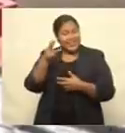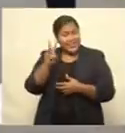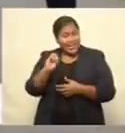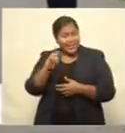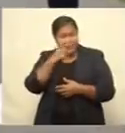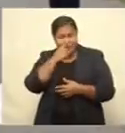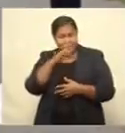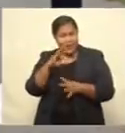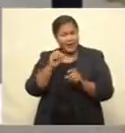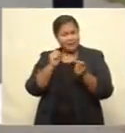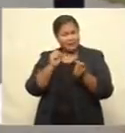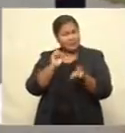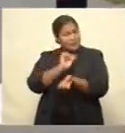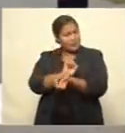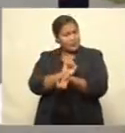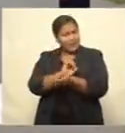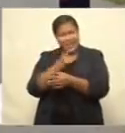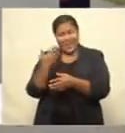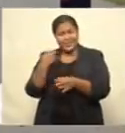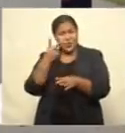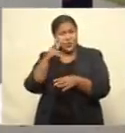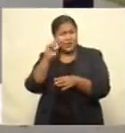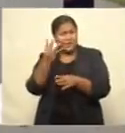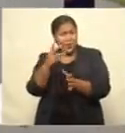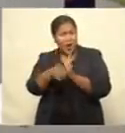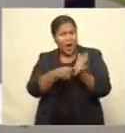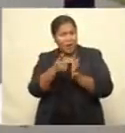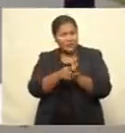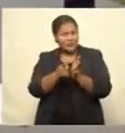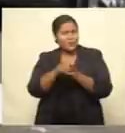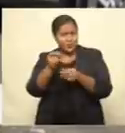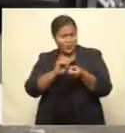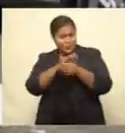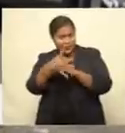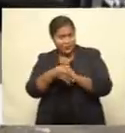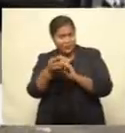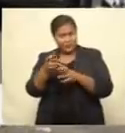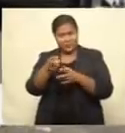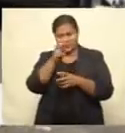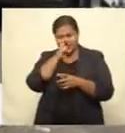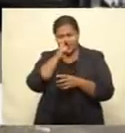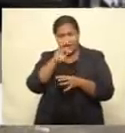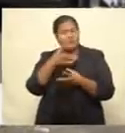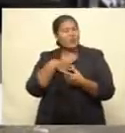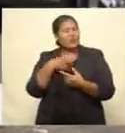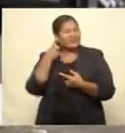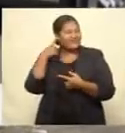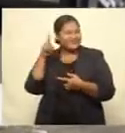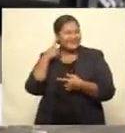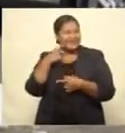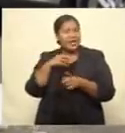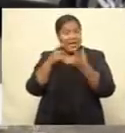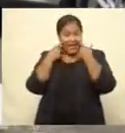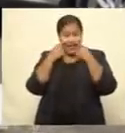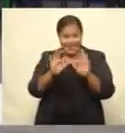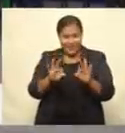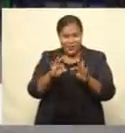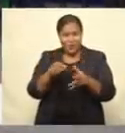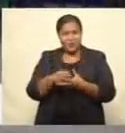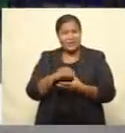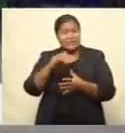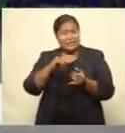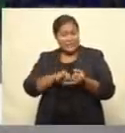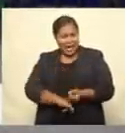made over the last 24 hours concerning the COVID-19 restriction as well as breaching the curfew order. The Southern Division recorded